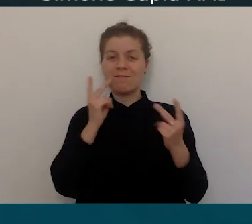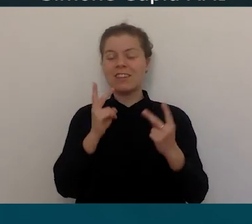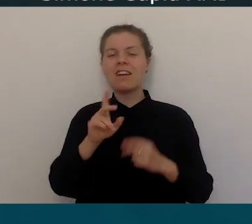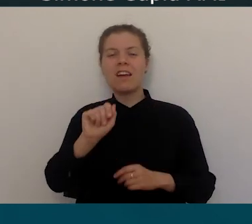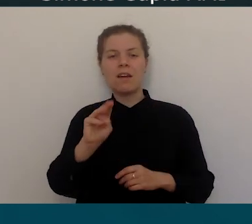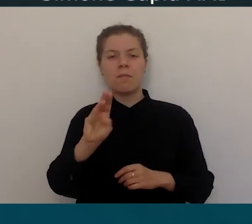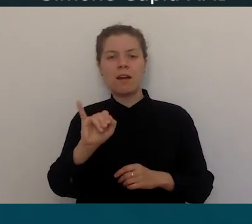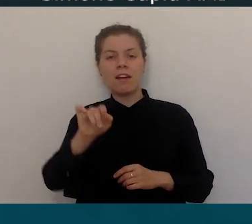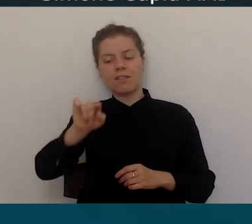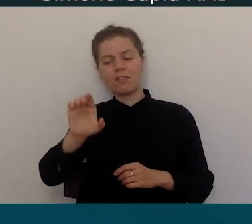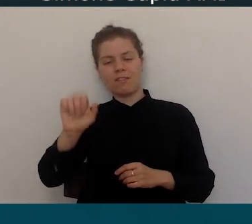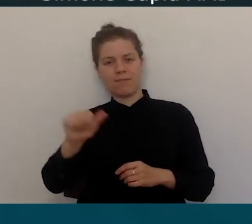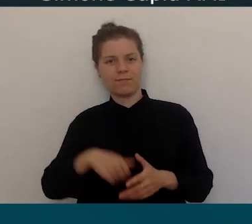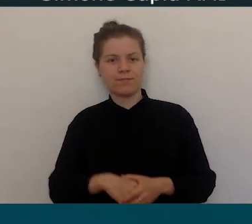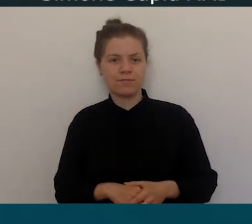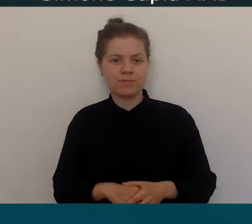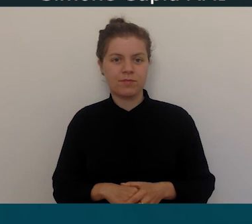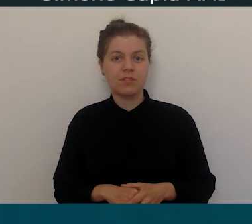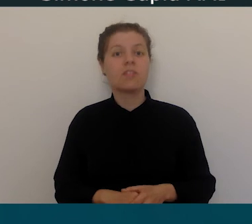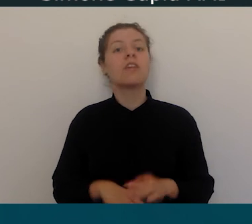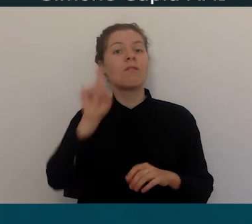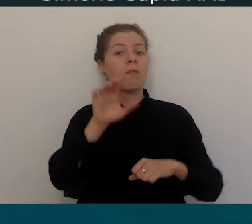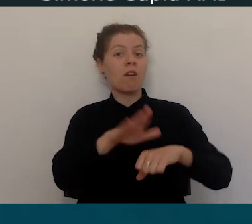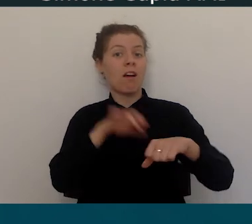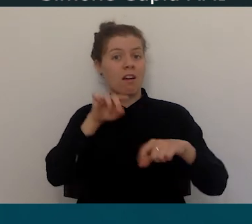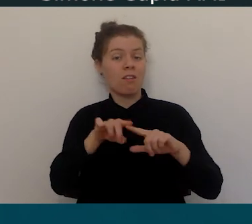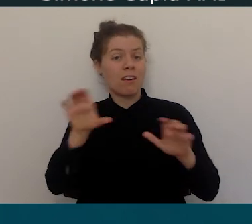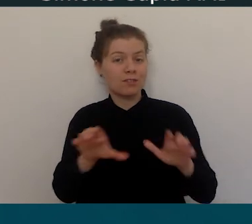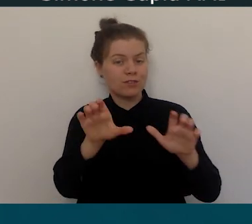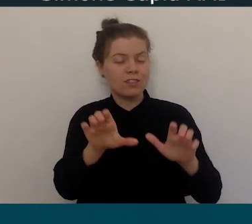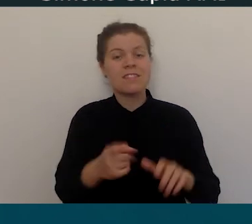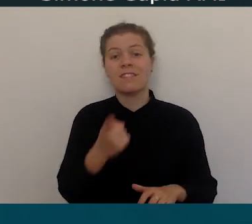Calls to action. The basic rule is to say it first, spell it second,